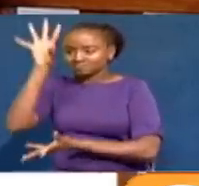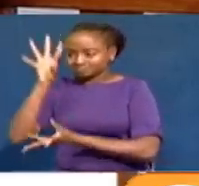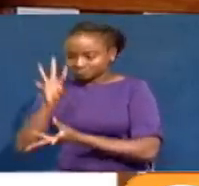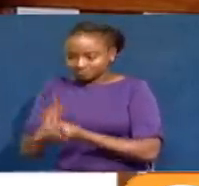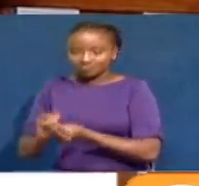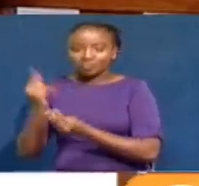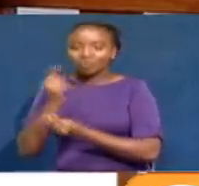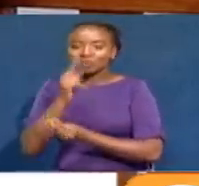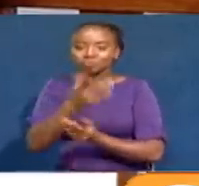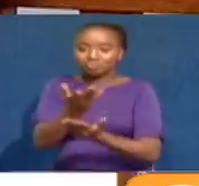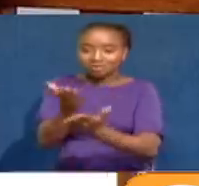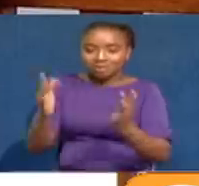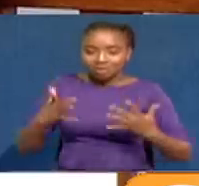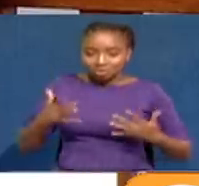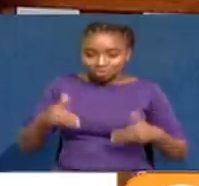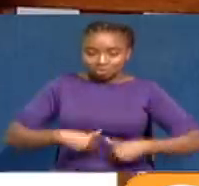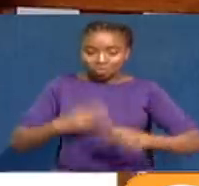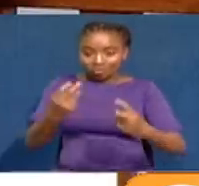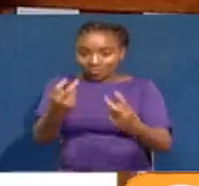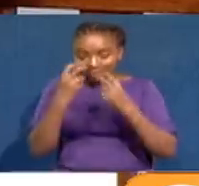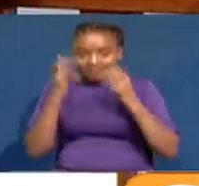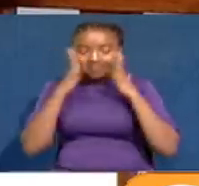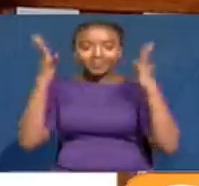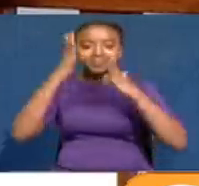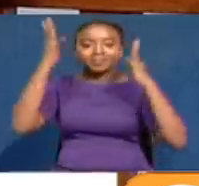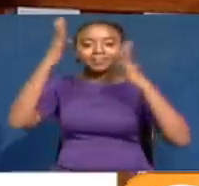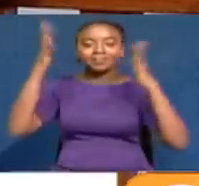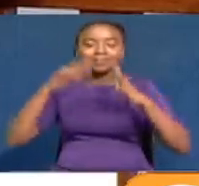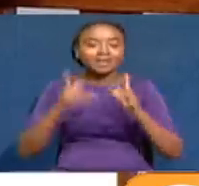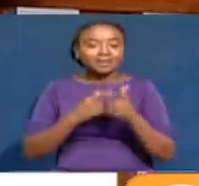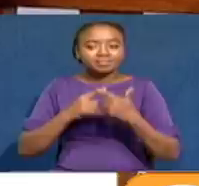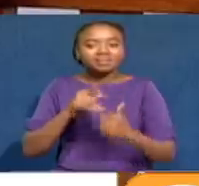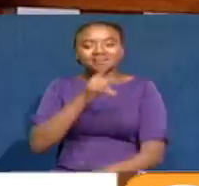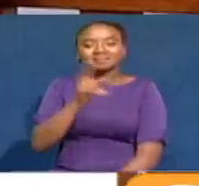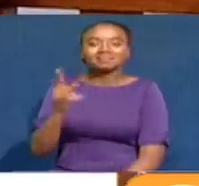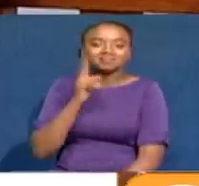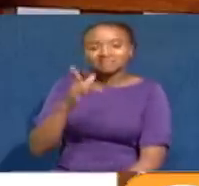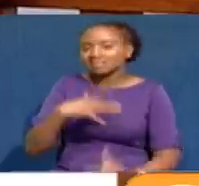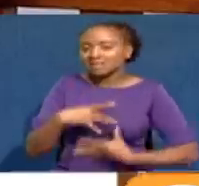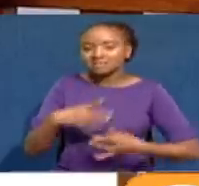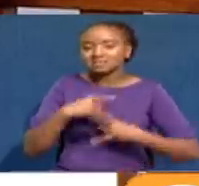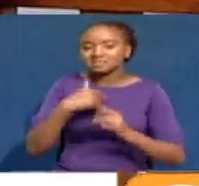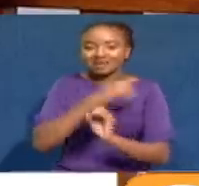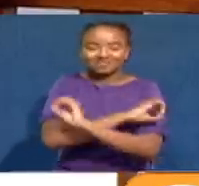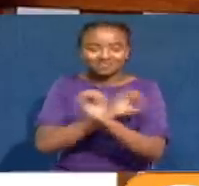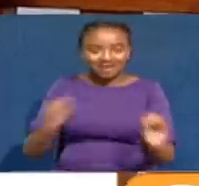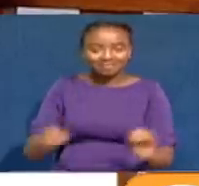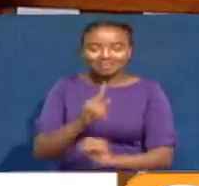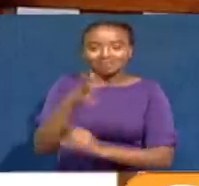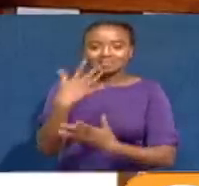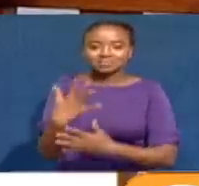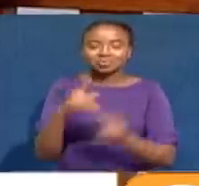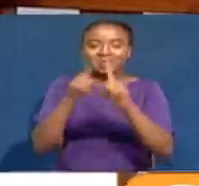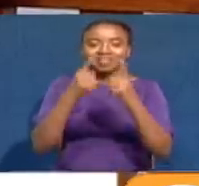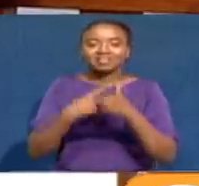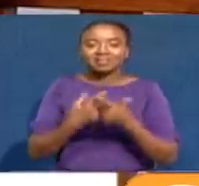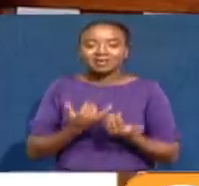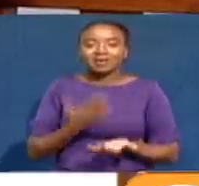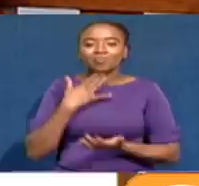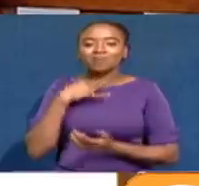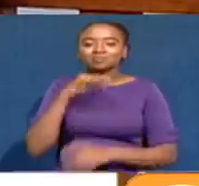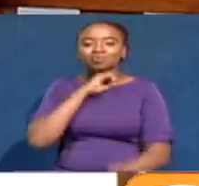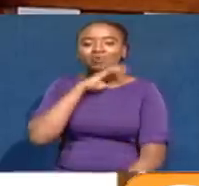Now, even the youth, they are saying they want to incite and excite. You can hear they are not interested in the vote. And then they want to blame somebody